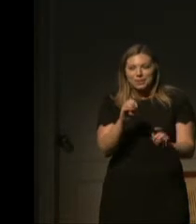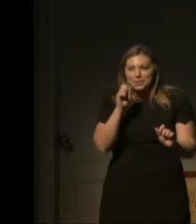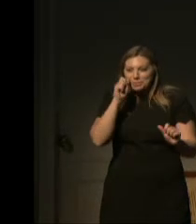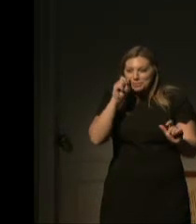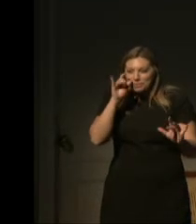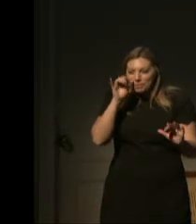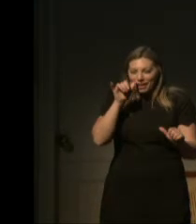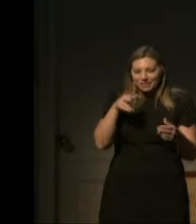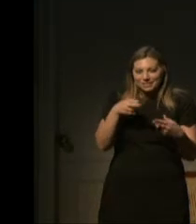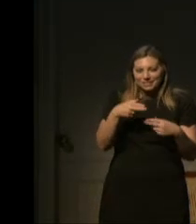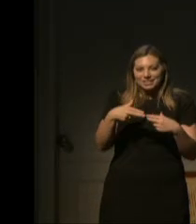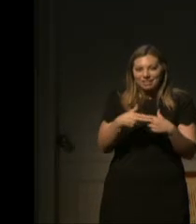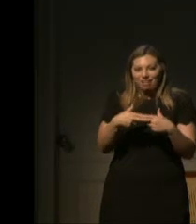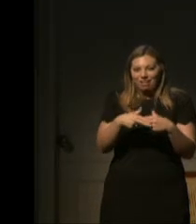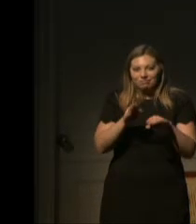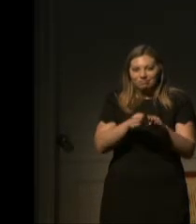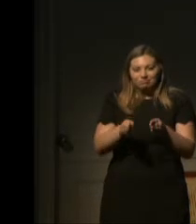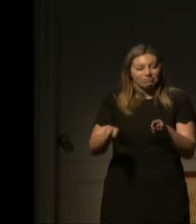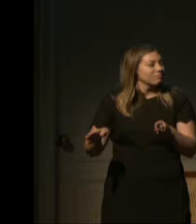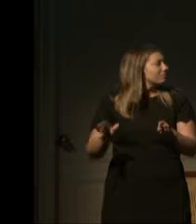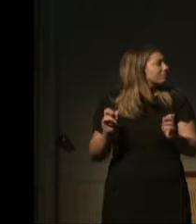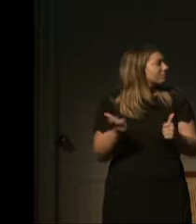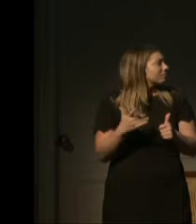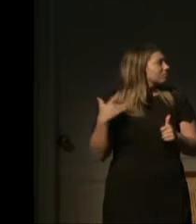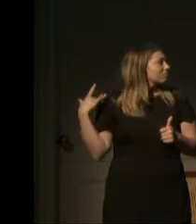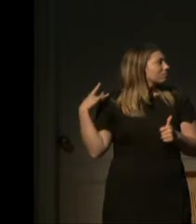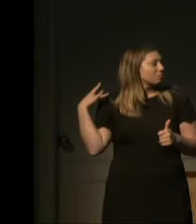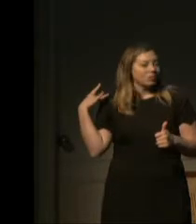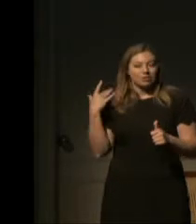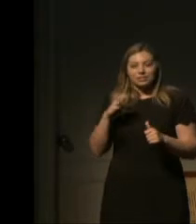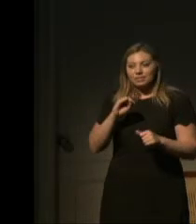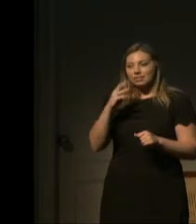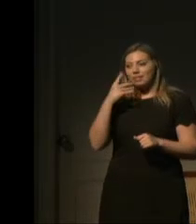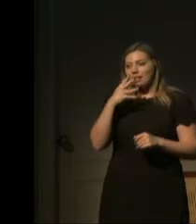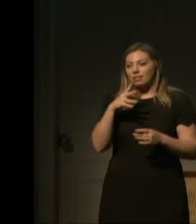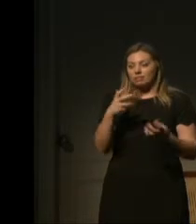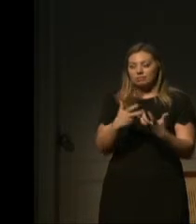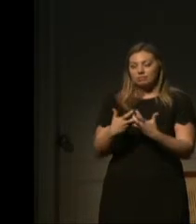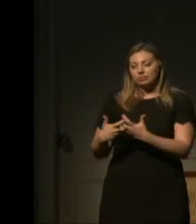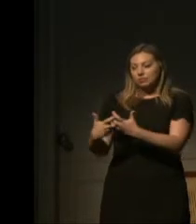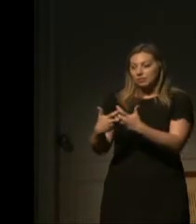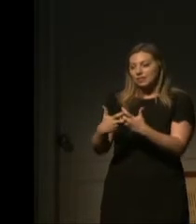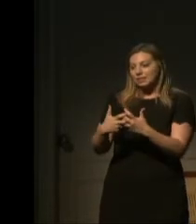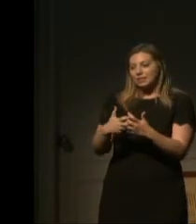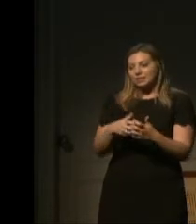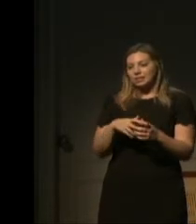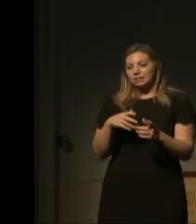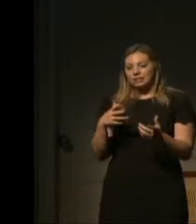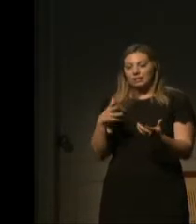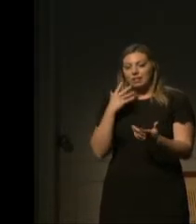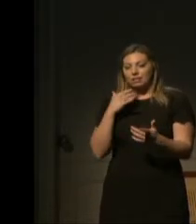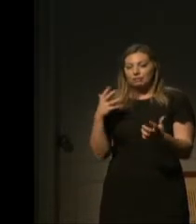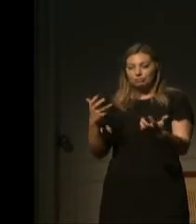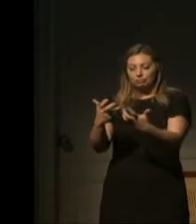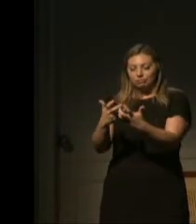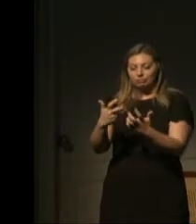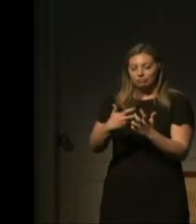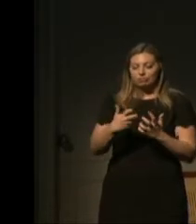wondrous slides in between, all posed and color coordinated, complementary colors coming to the